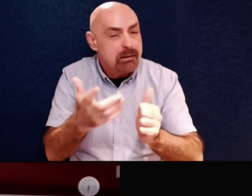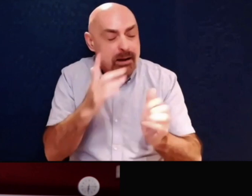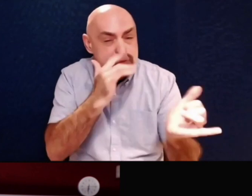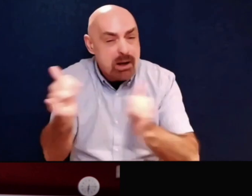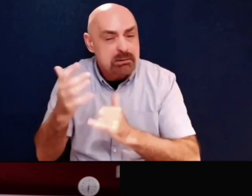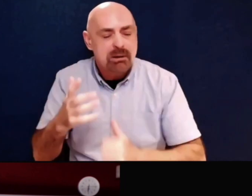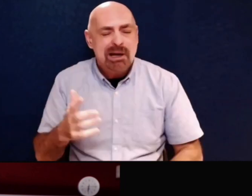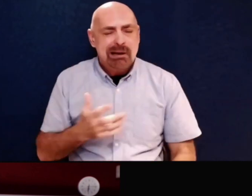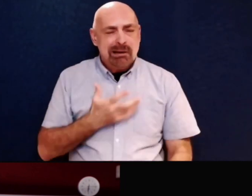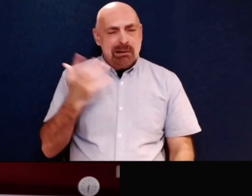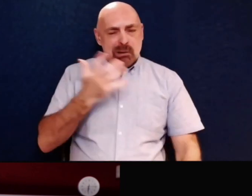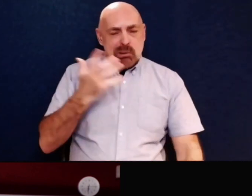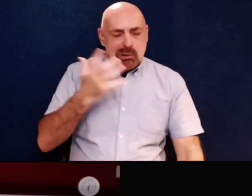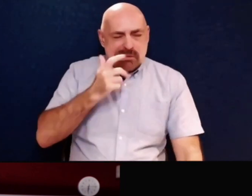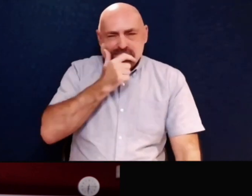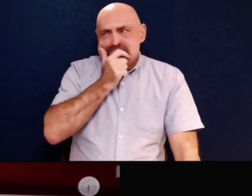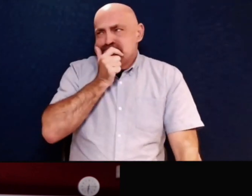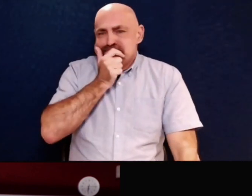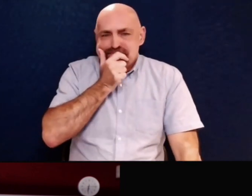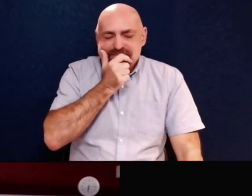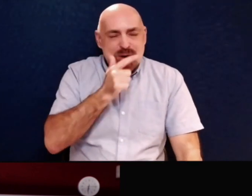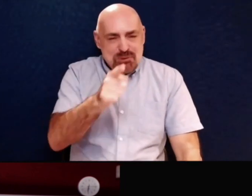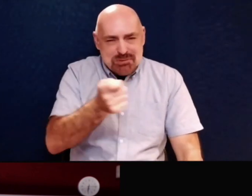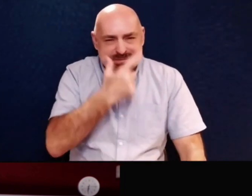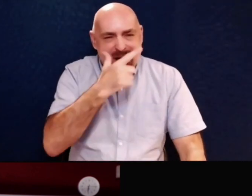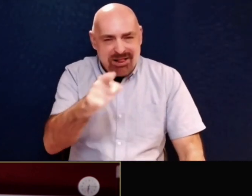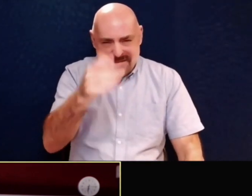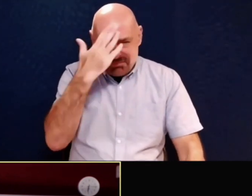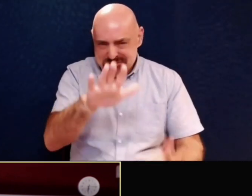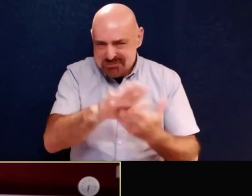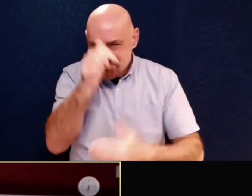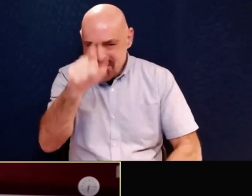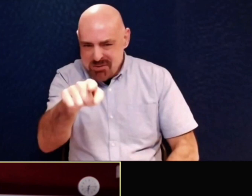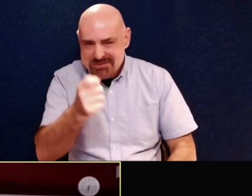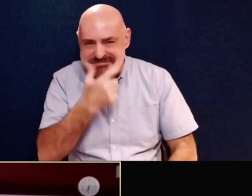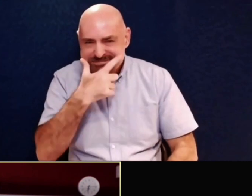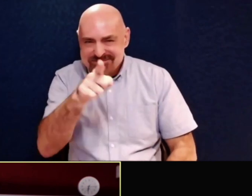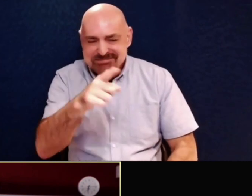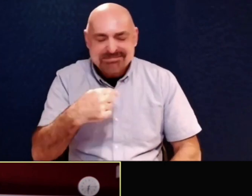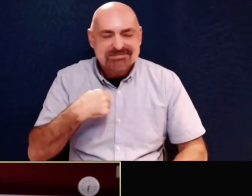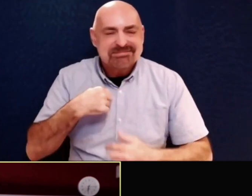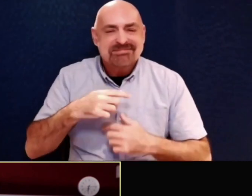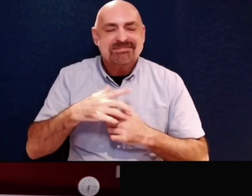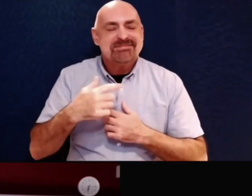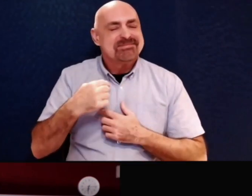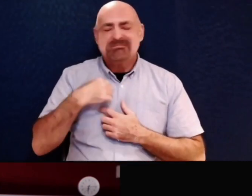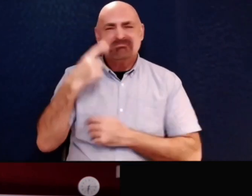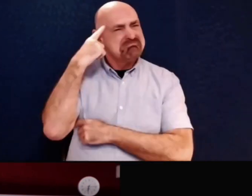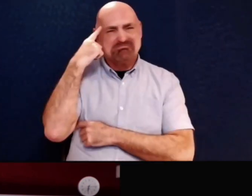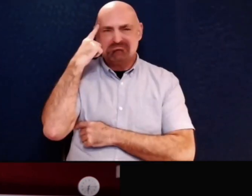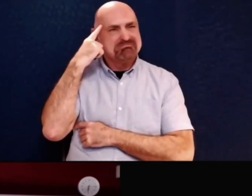Gosh, not off the top of my head. From your smile, I wonder if you might know one, Peter. But off the top of my head, I can't think